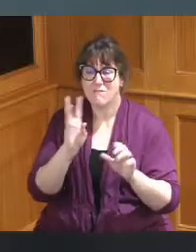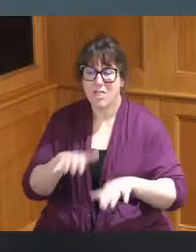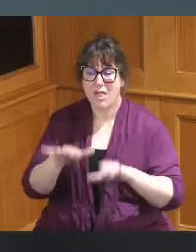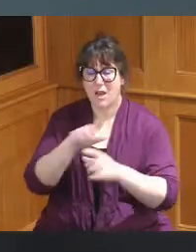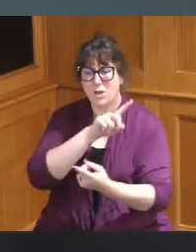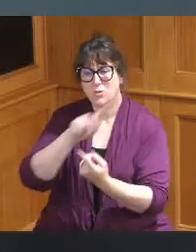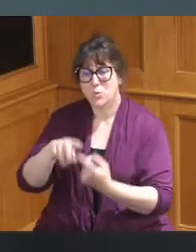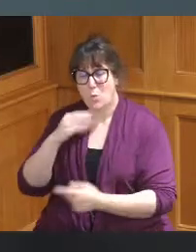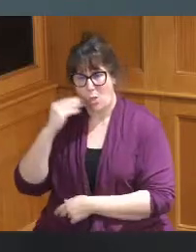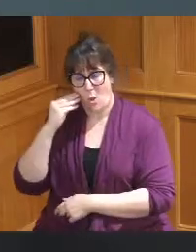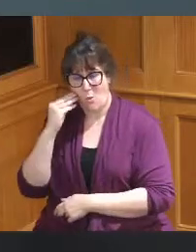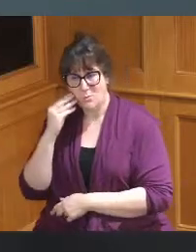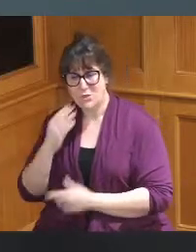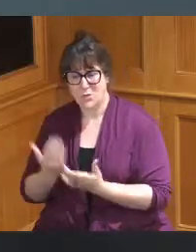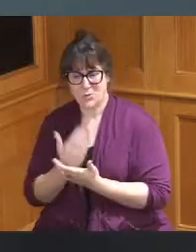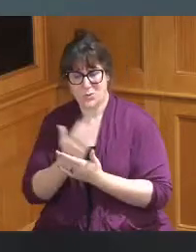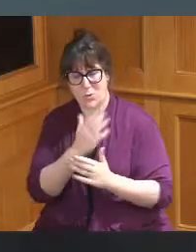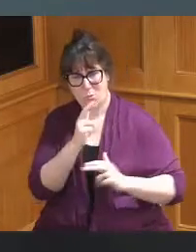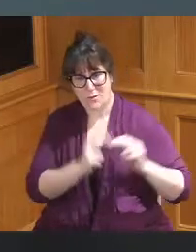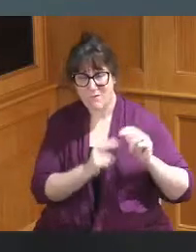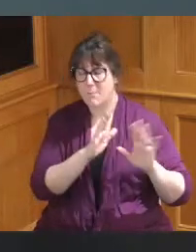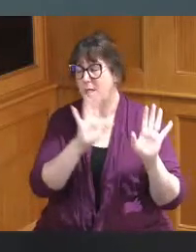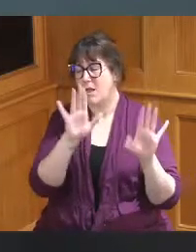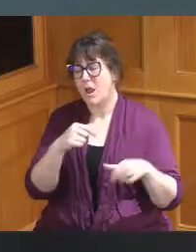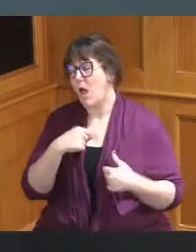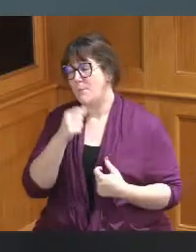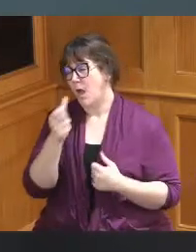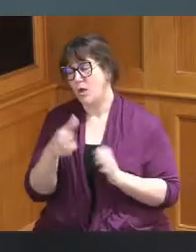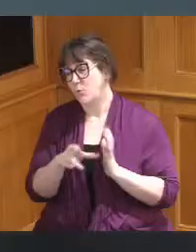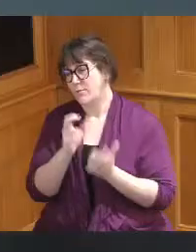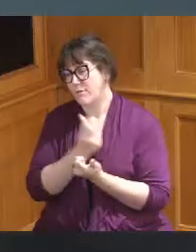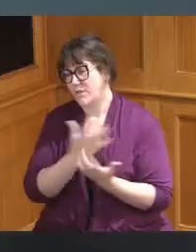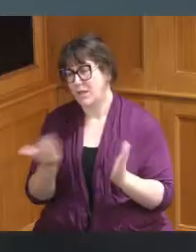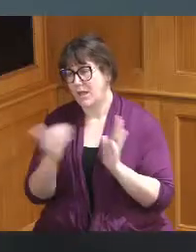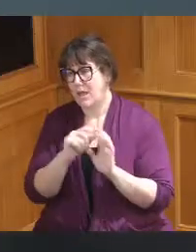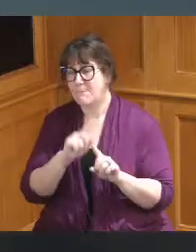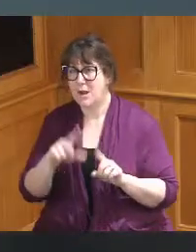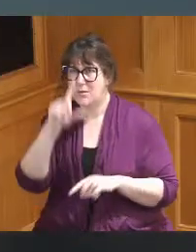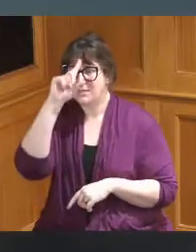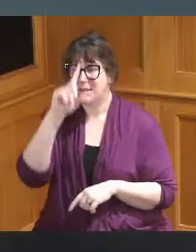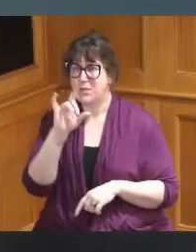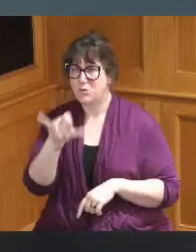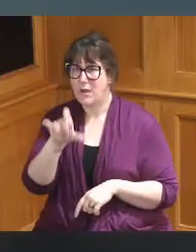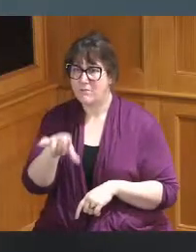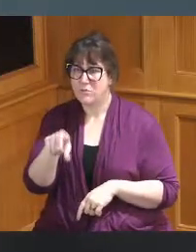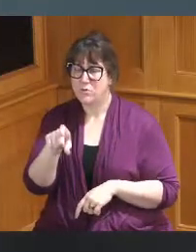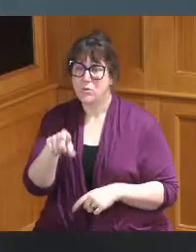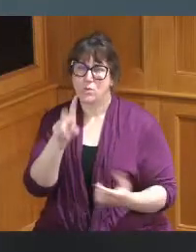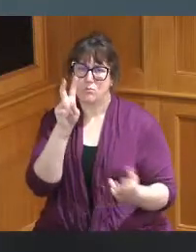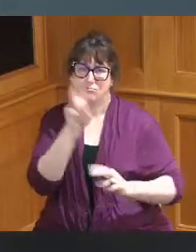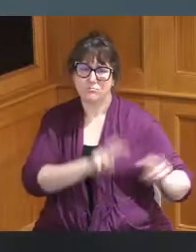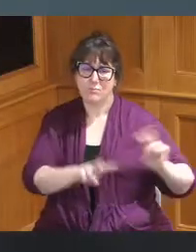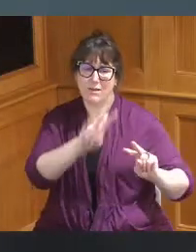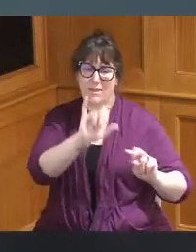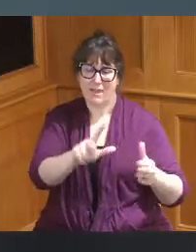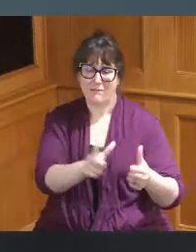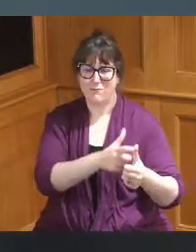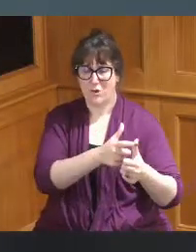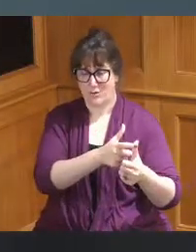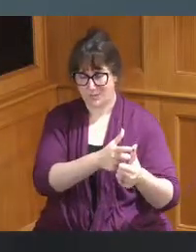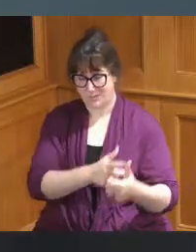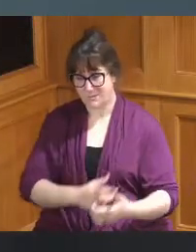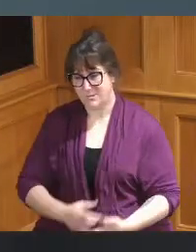new development. So anyway, I won't go over it again, but I was just thinking you need to look at that first versus.